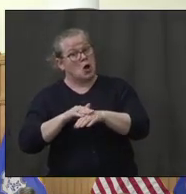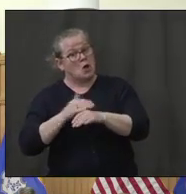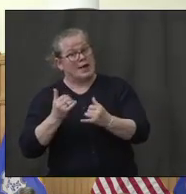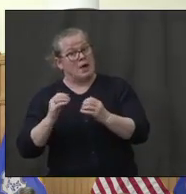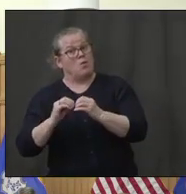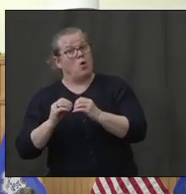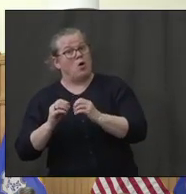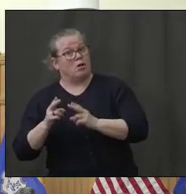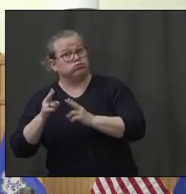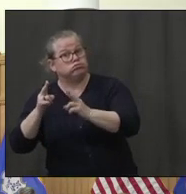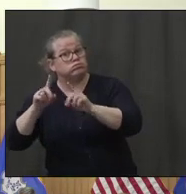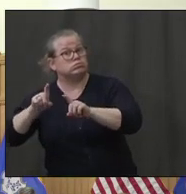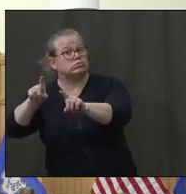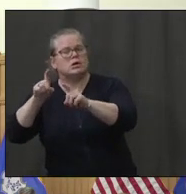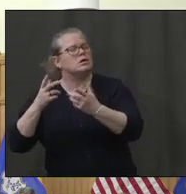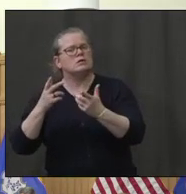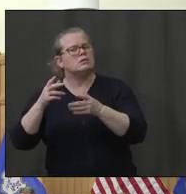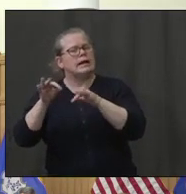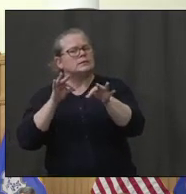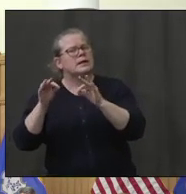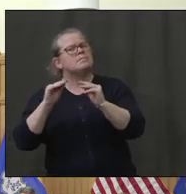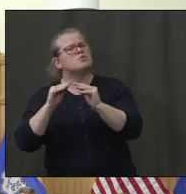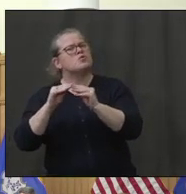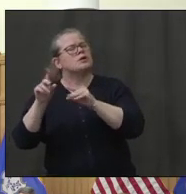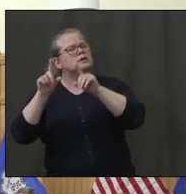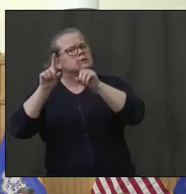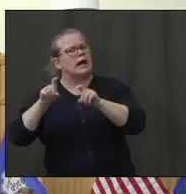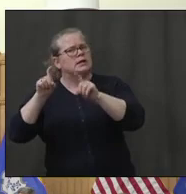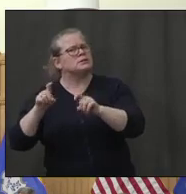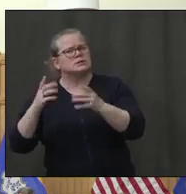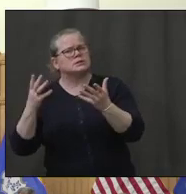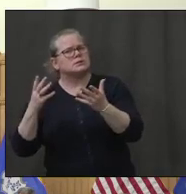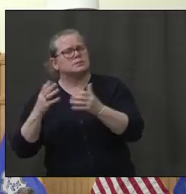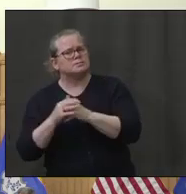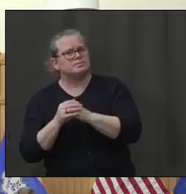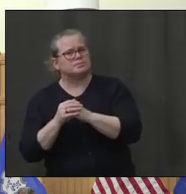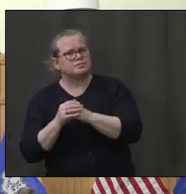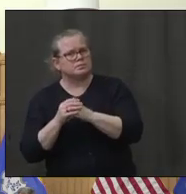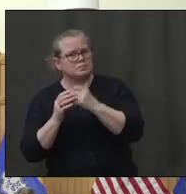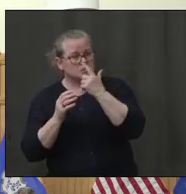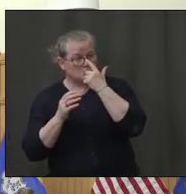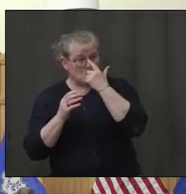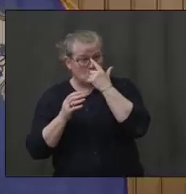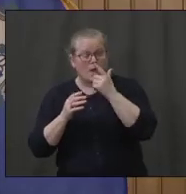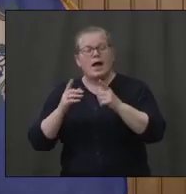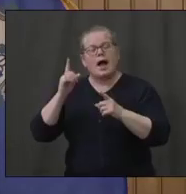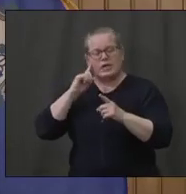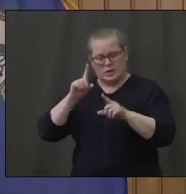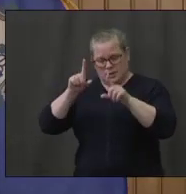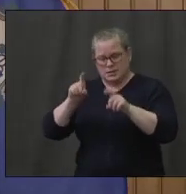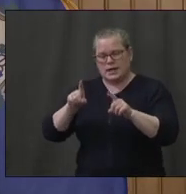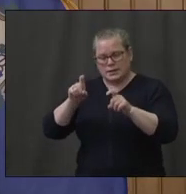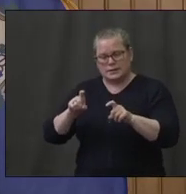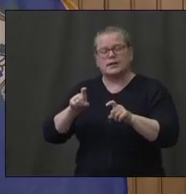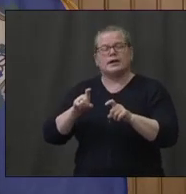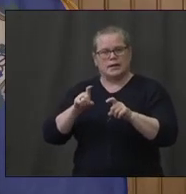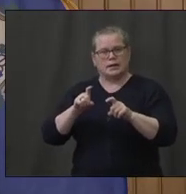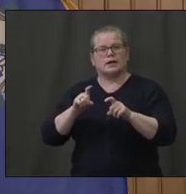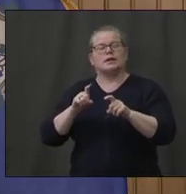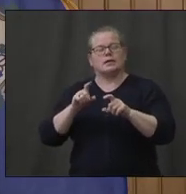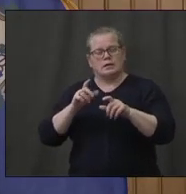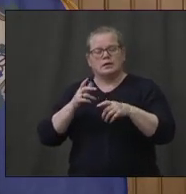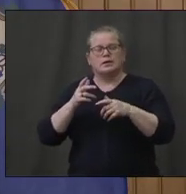is the latest on testing? There was some, and frankly, I think you're going to see it enough? continue to expand. Obviously, there's been stop and start with some of